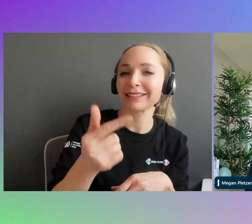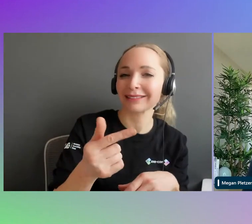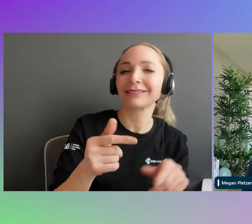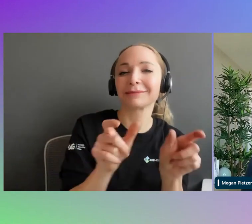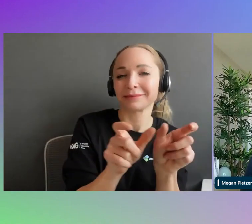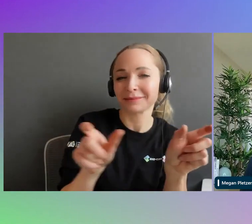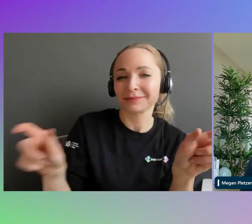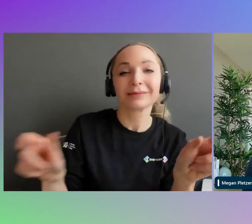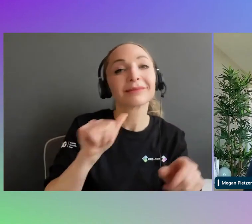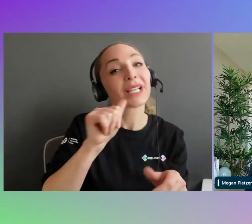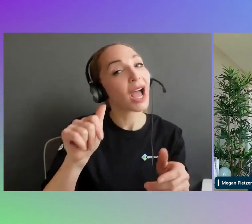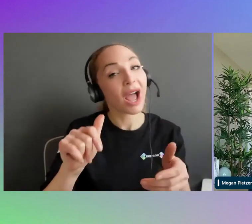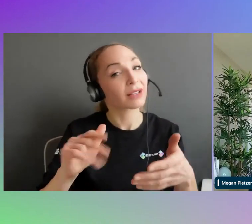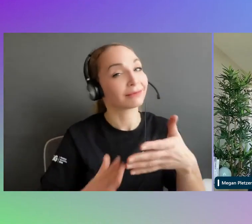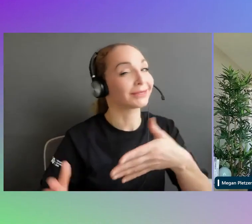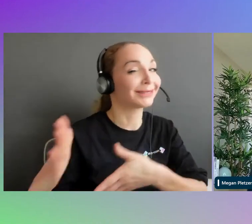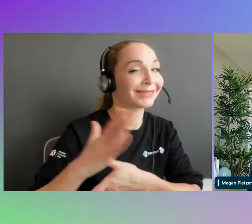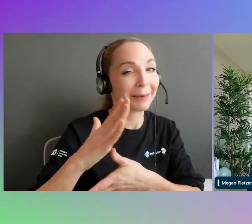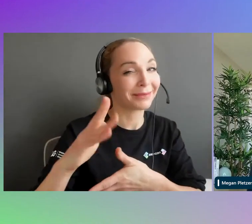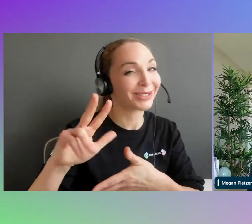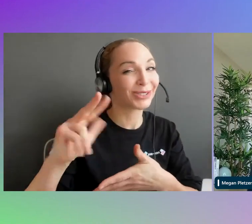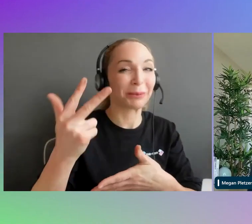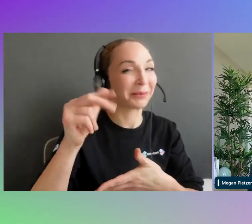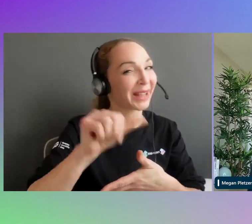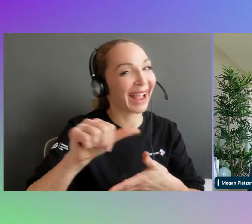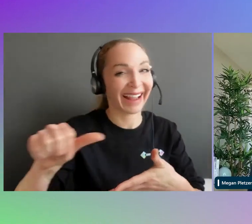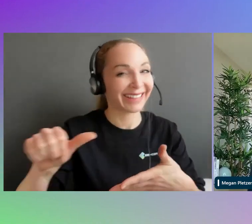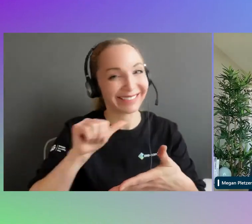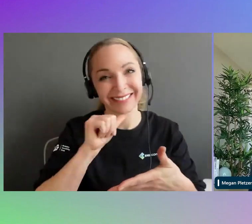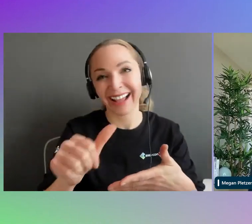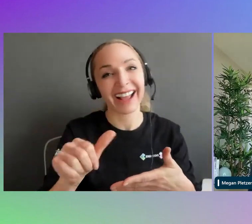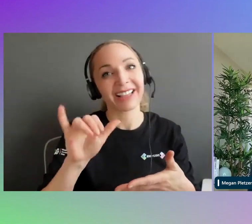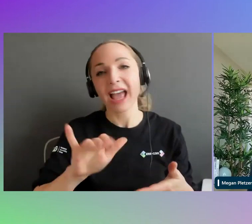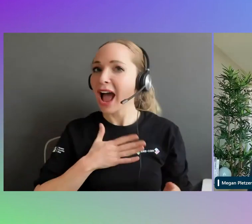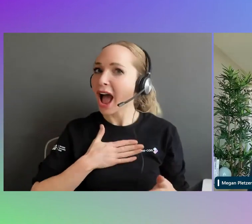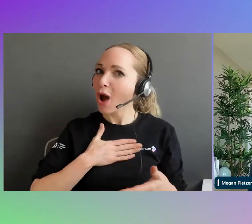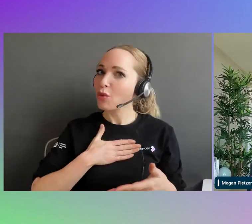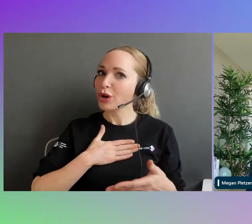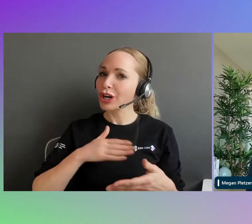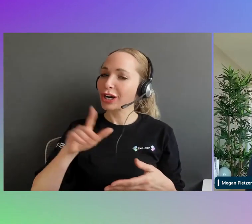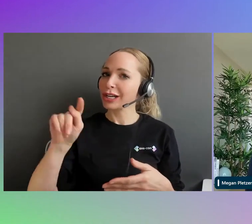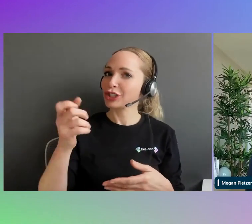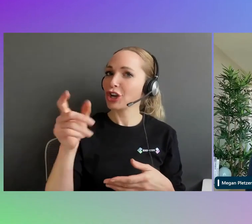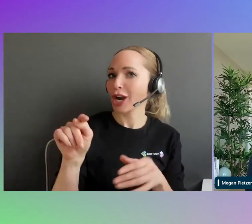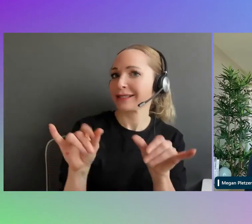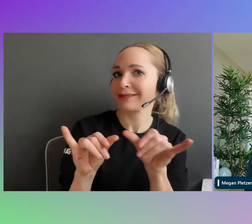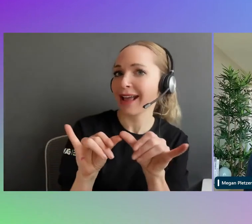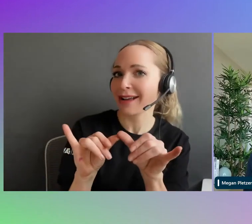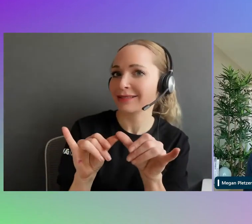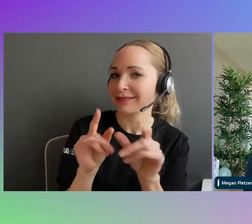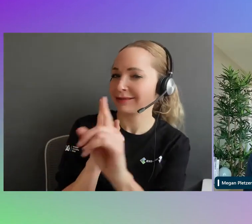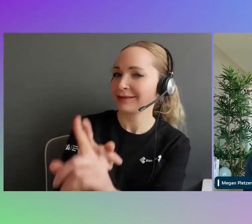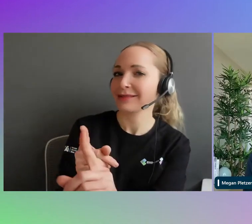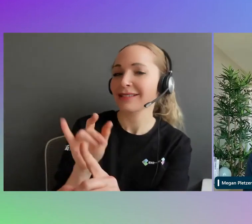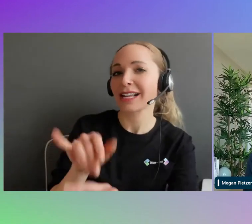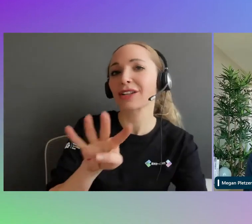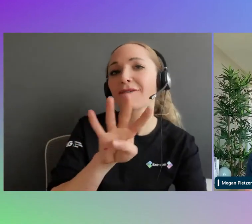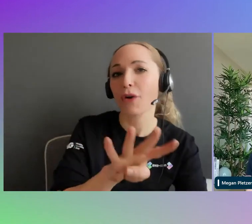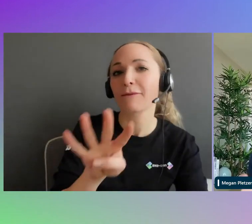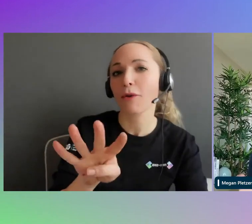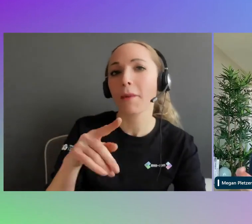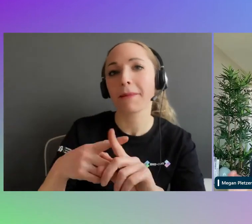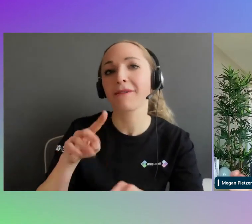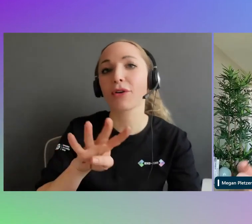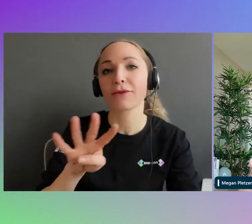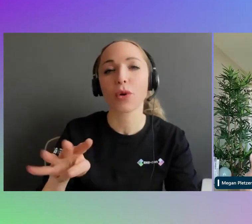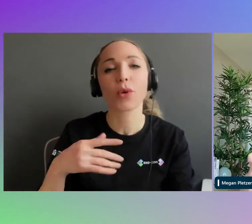the AAA level that our target size rule is targeting, which is the 44 by 44, but we're looking at the new 2.2 rule. So